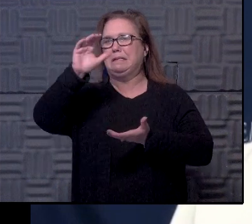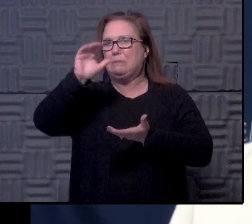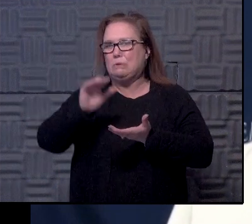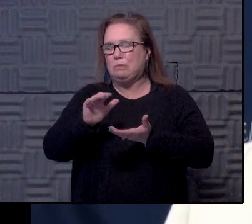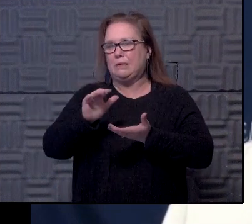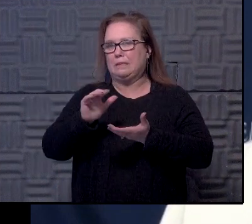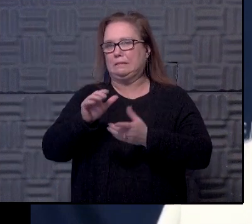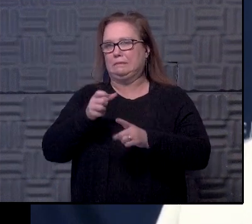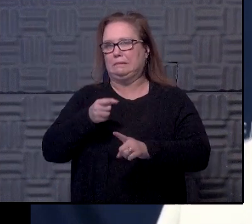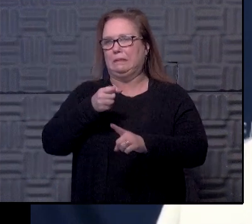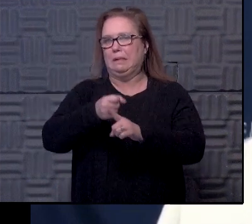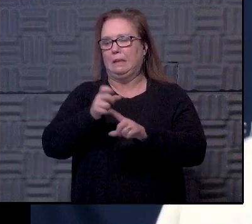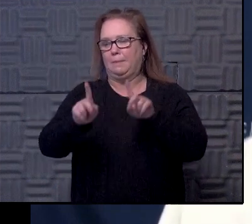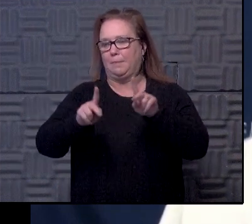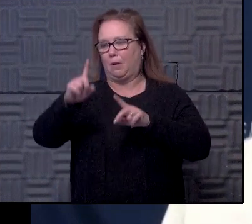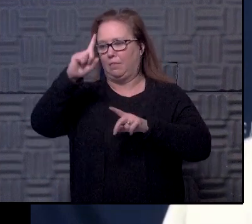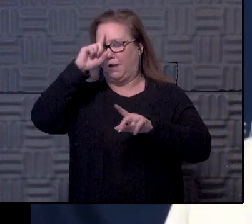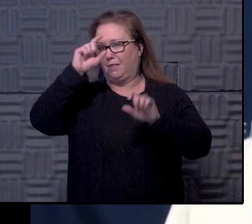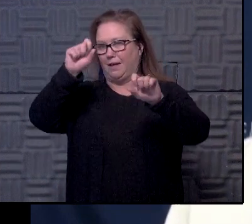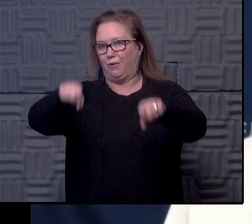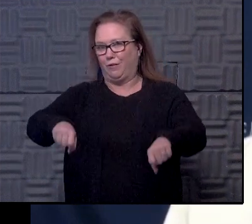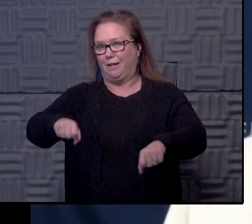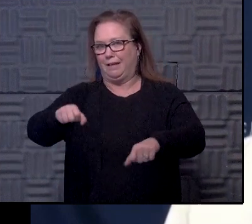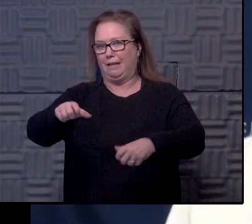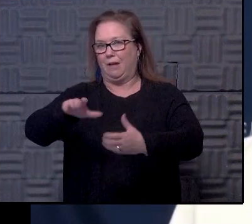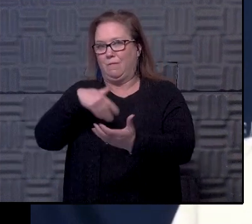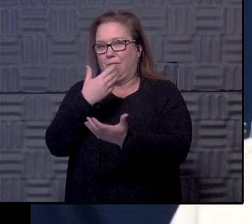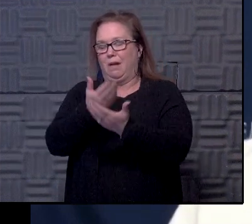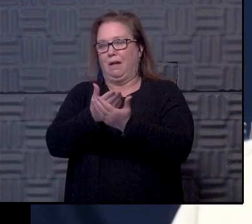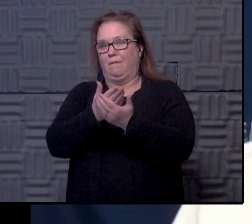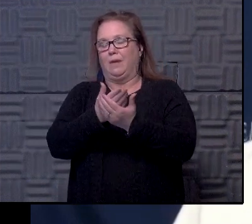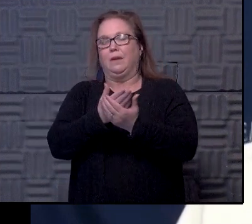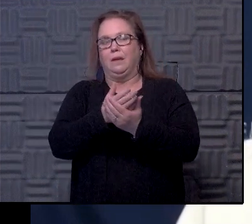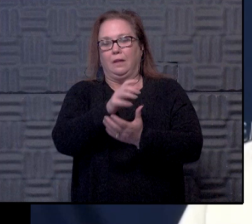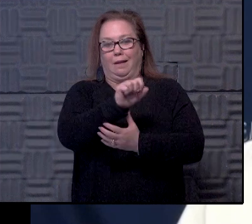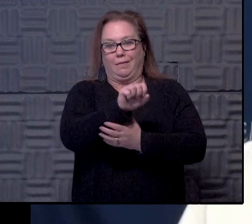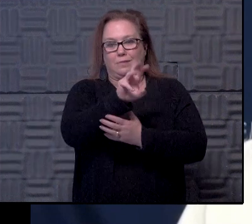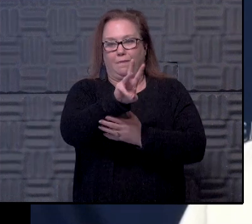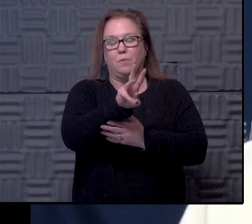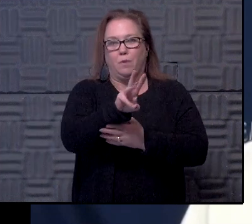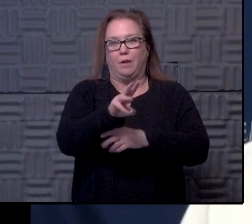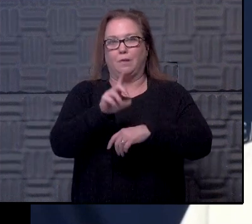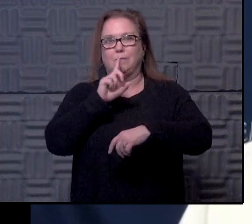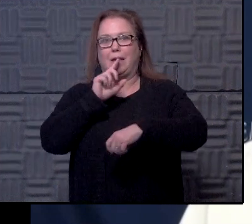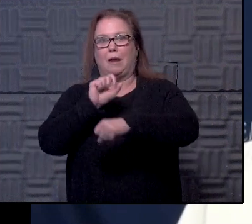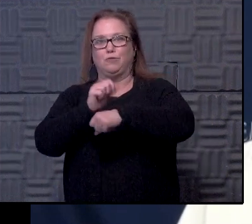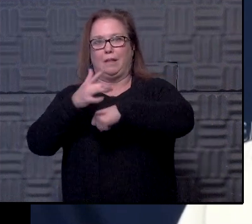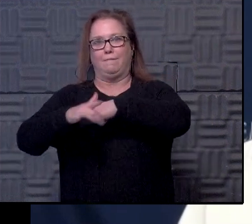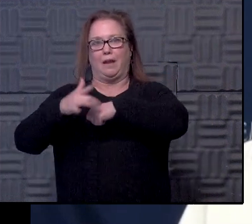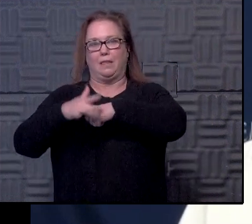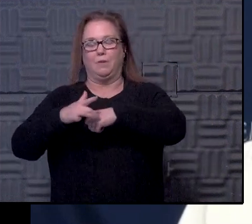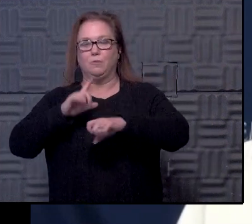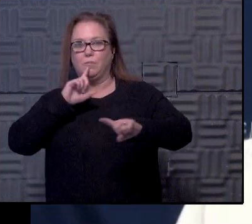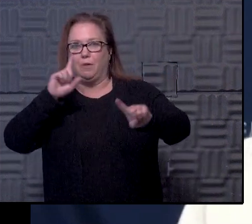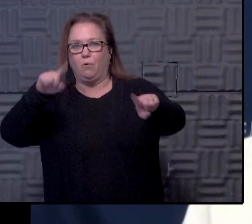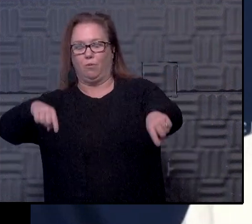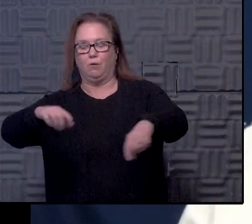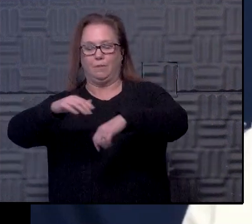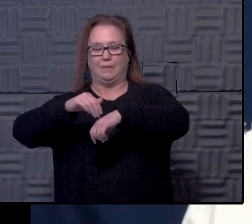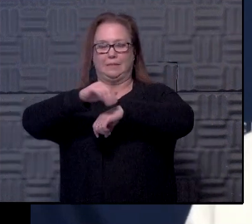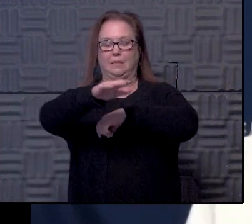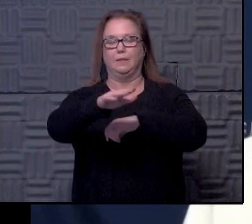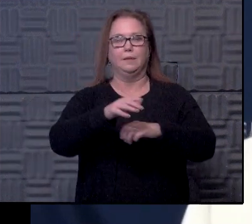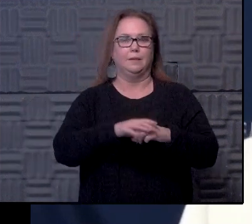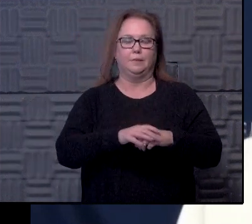is due to sort of what people thought they could get best case scenario in a simulation and what is actually available to be ordered and distributed. But that